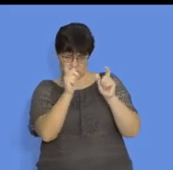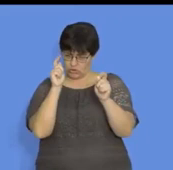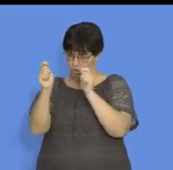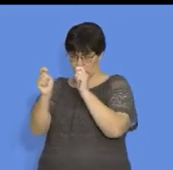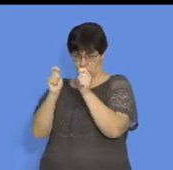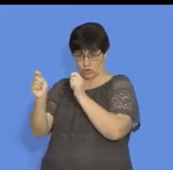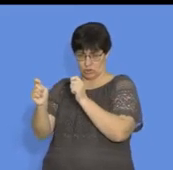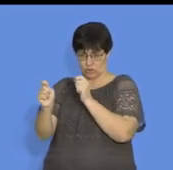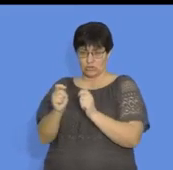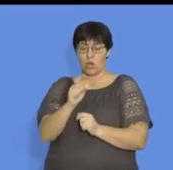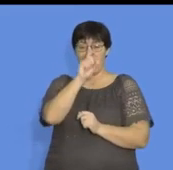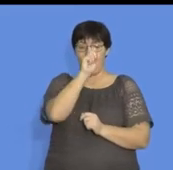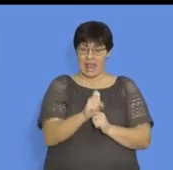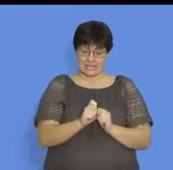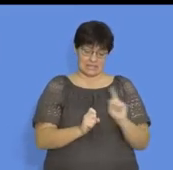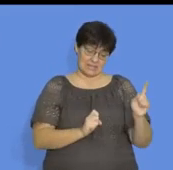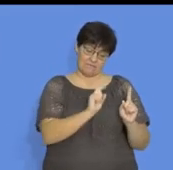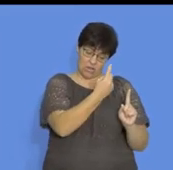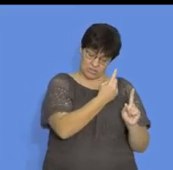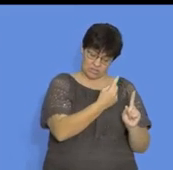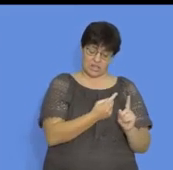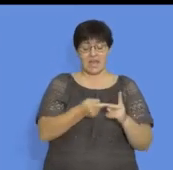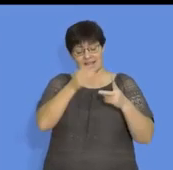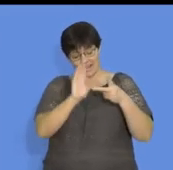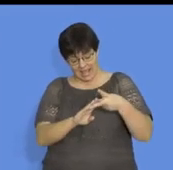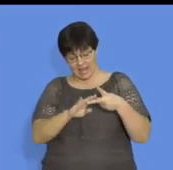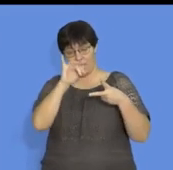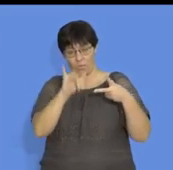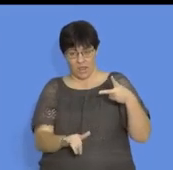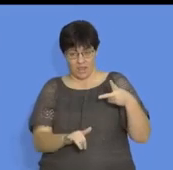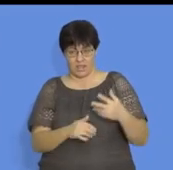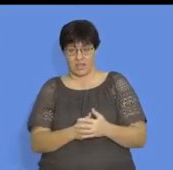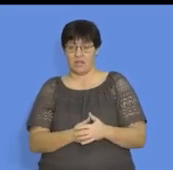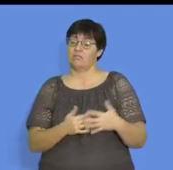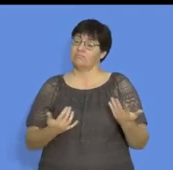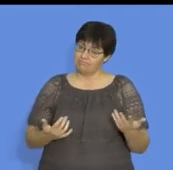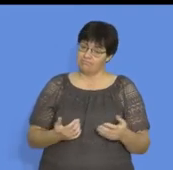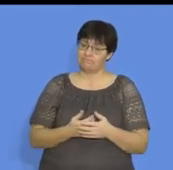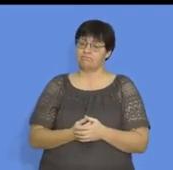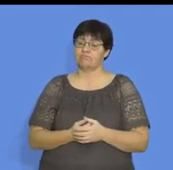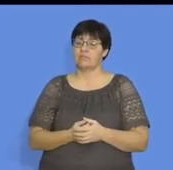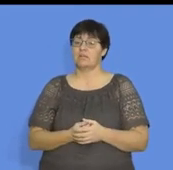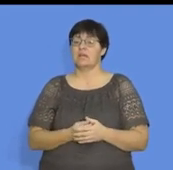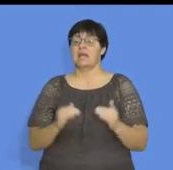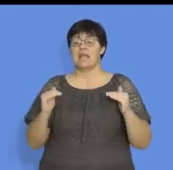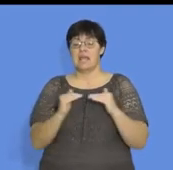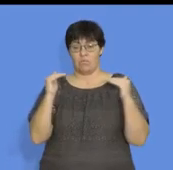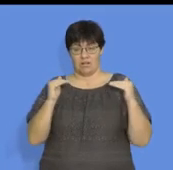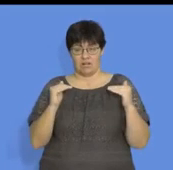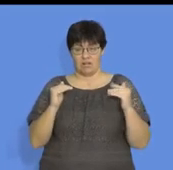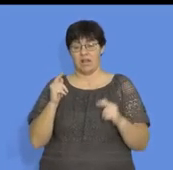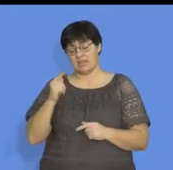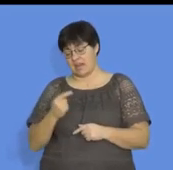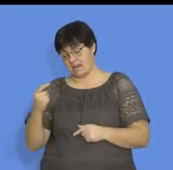equations so that the x terms are first, followed by the y terms, and the equal